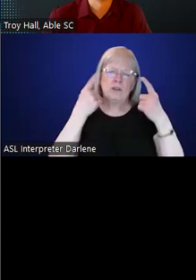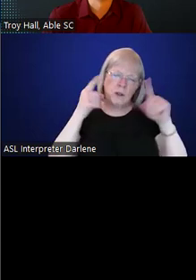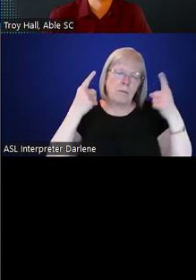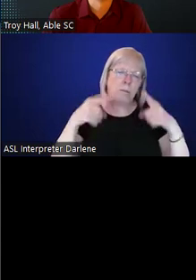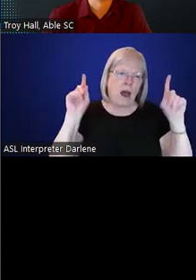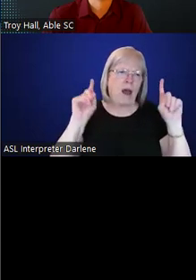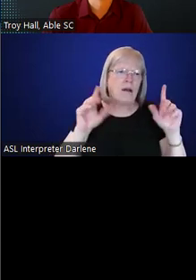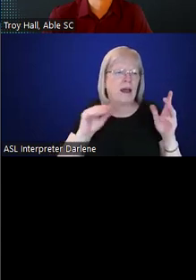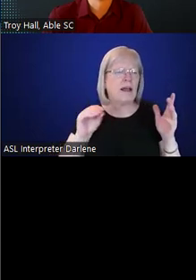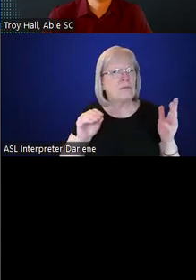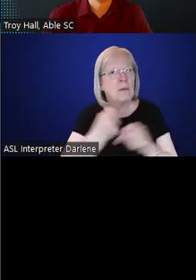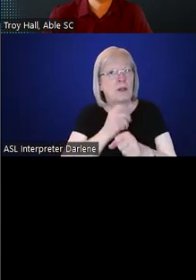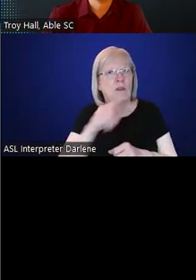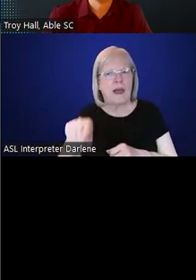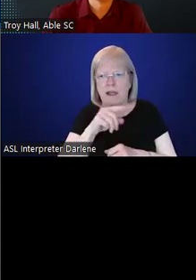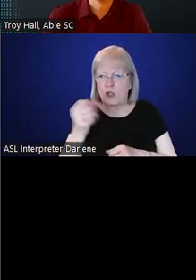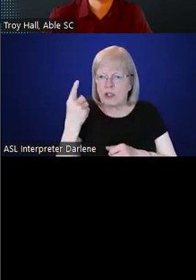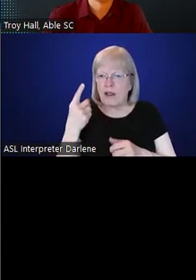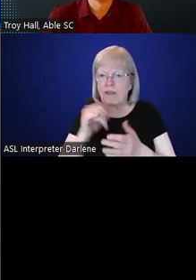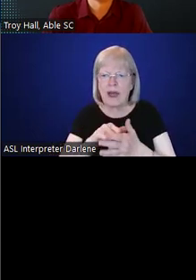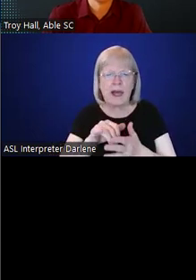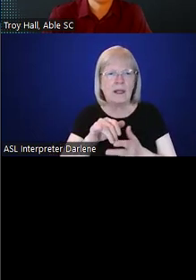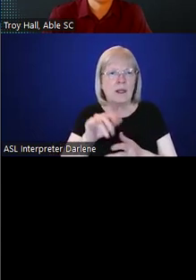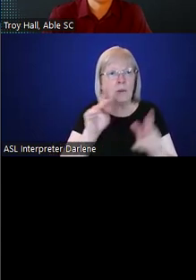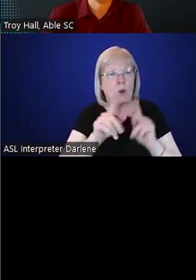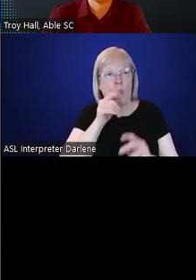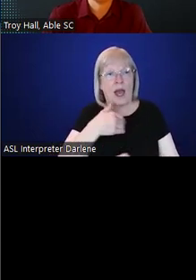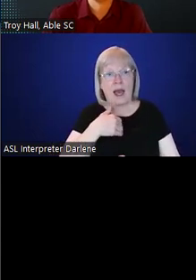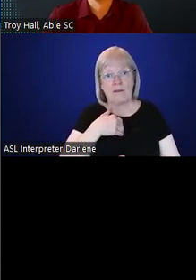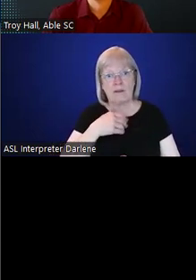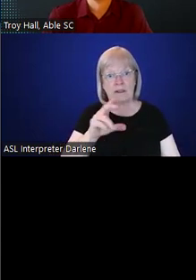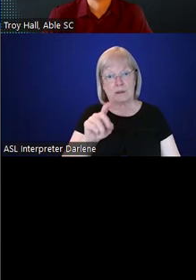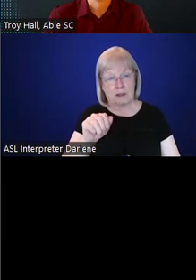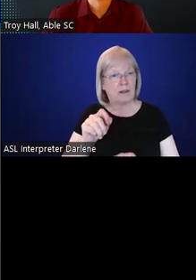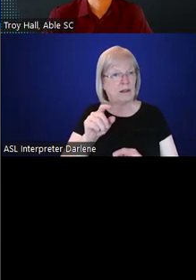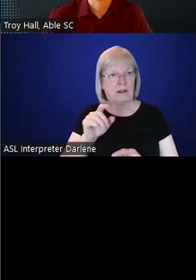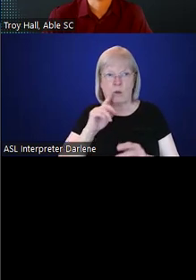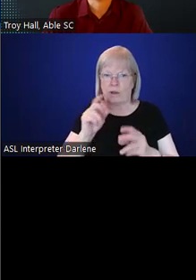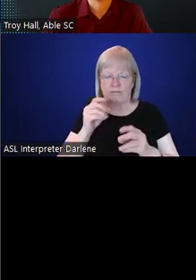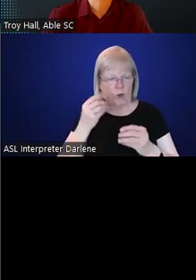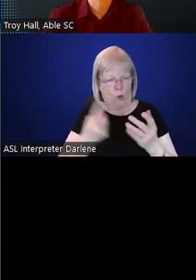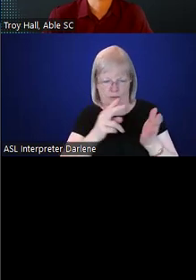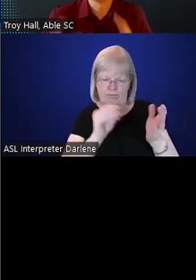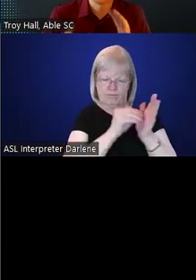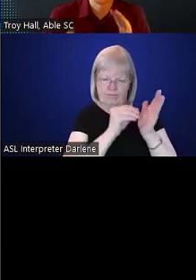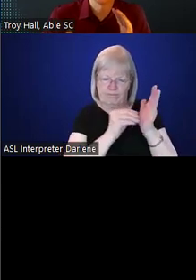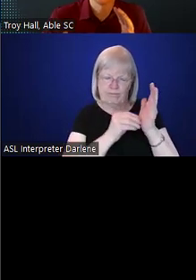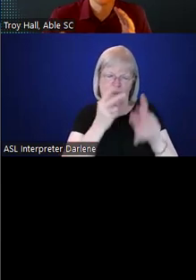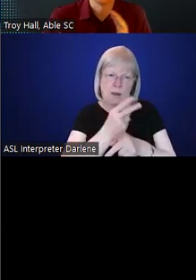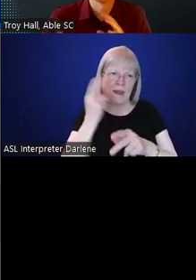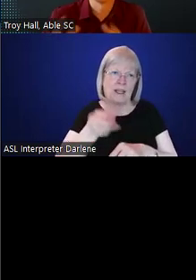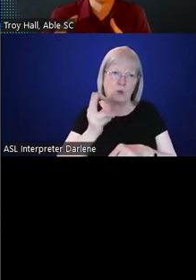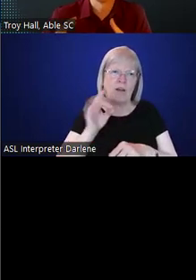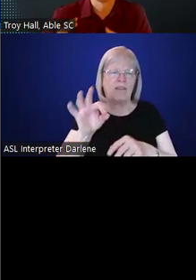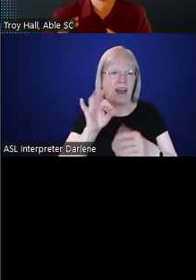they know that the contributions of people with disabilities are highlighted throughout history. So this context,